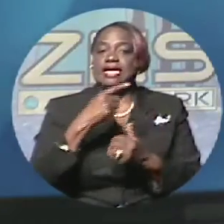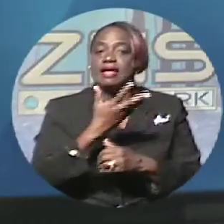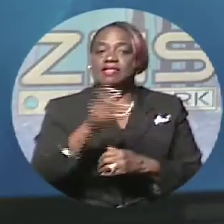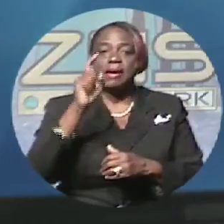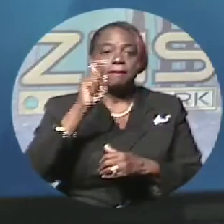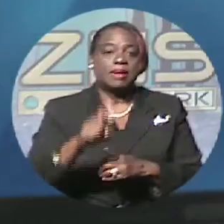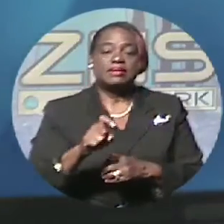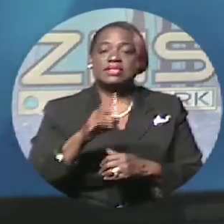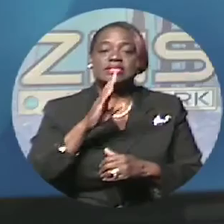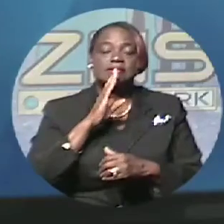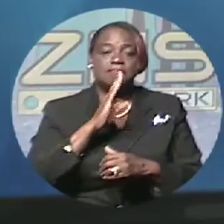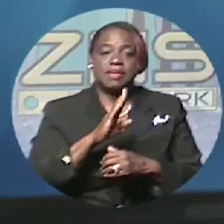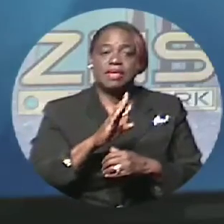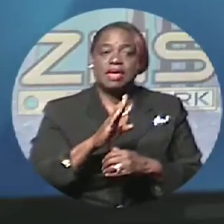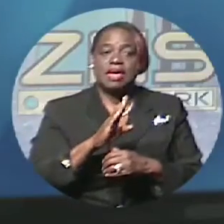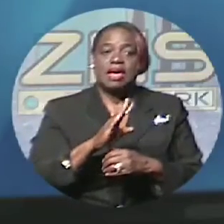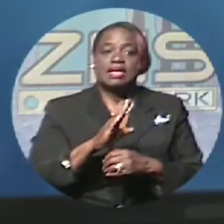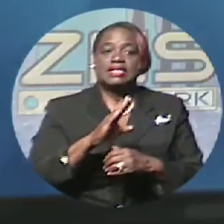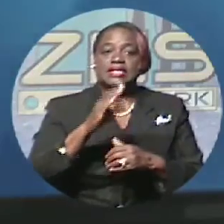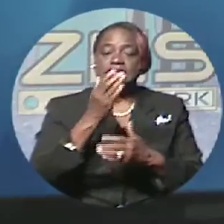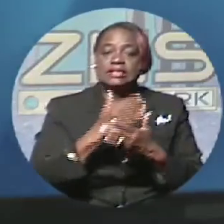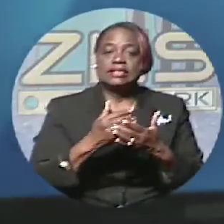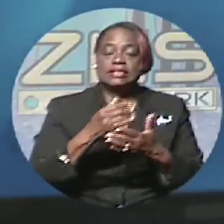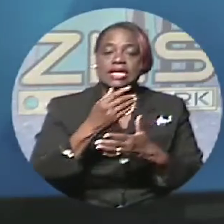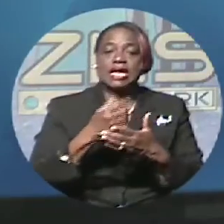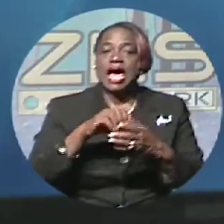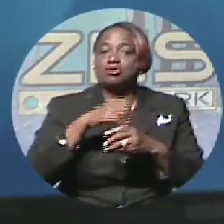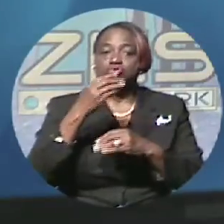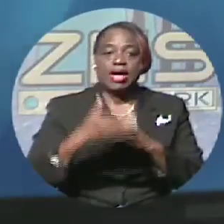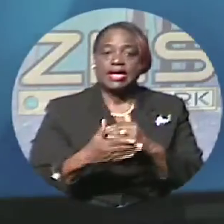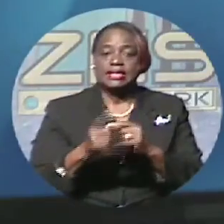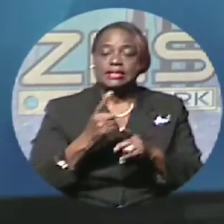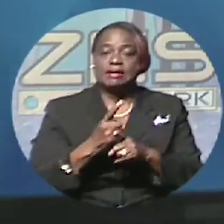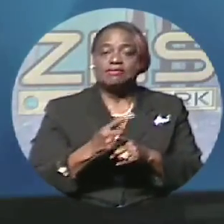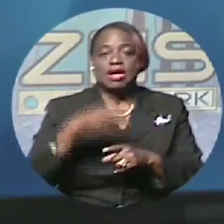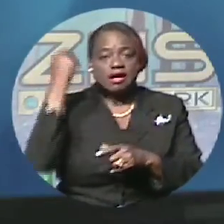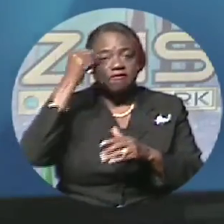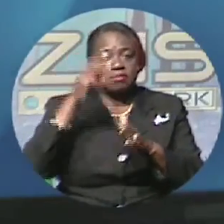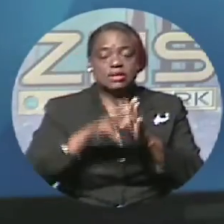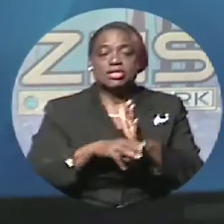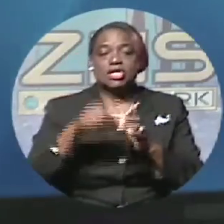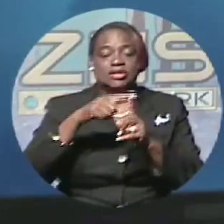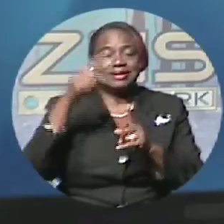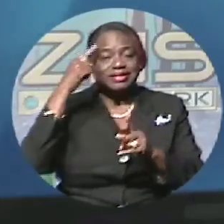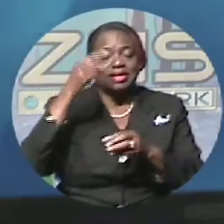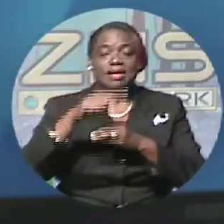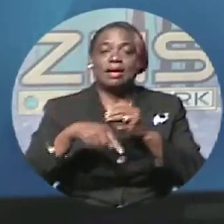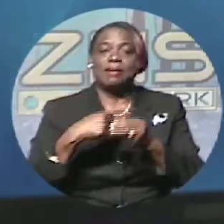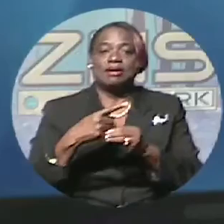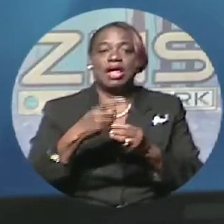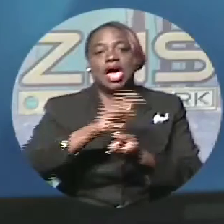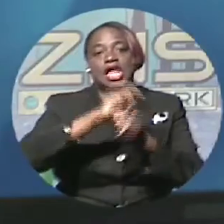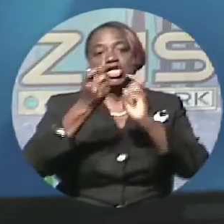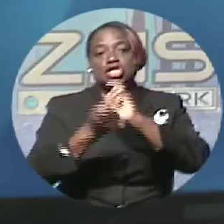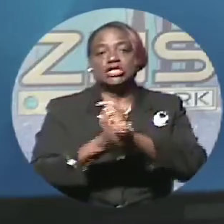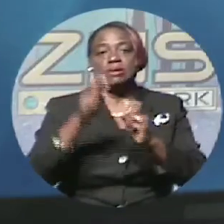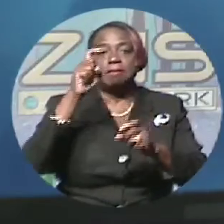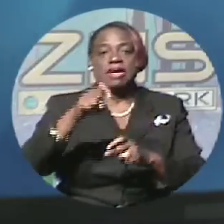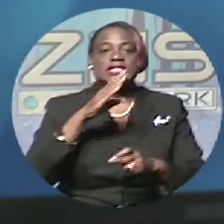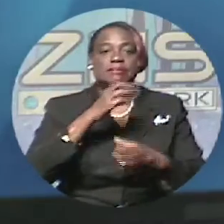outcry from those who are affected in order for government to reconsider its position. He believes there needs to be an adjustment made to that